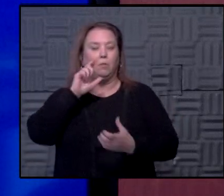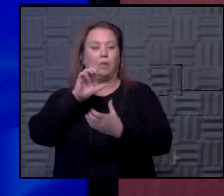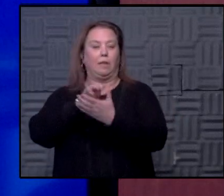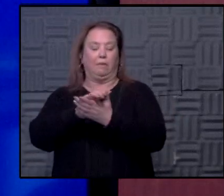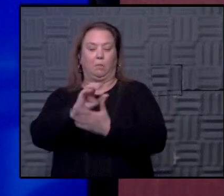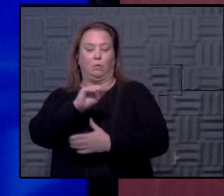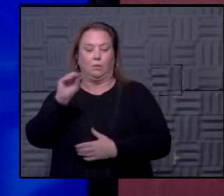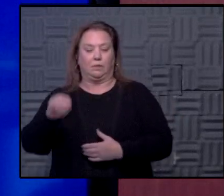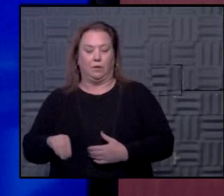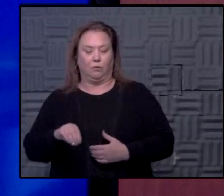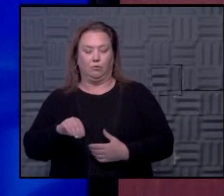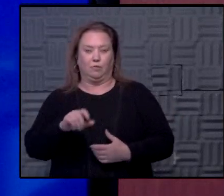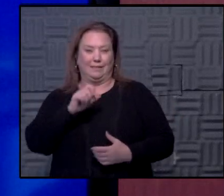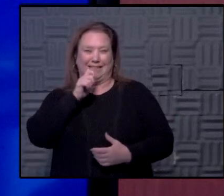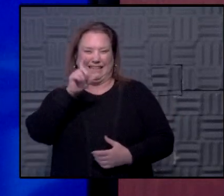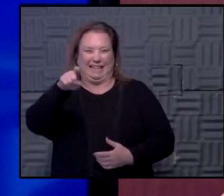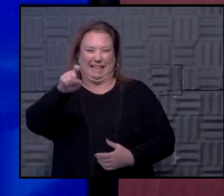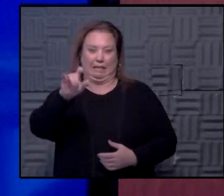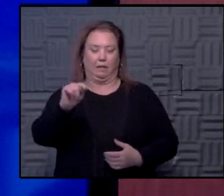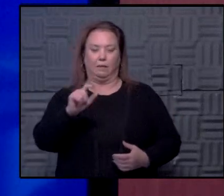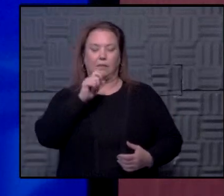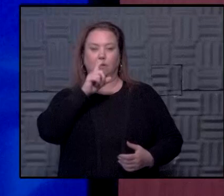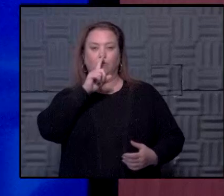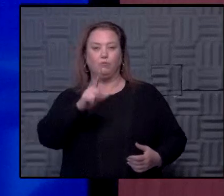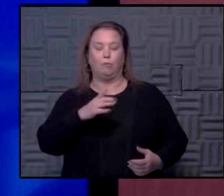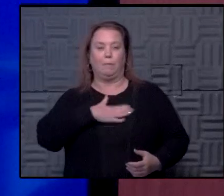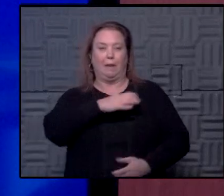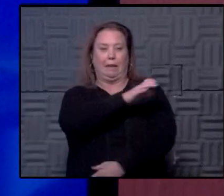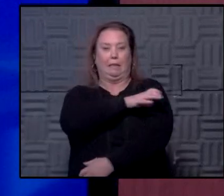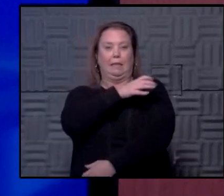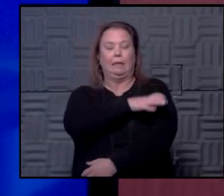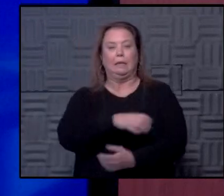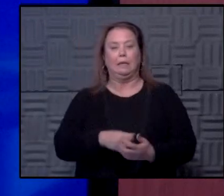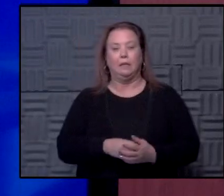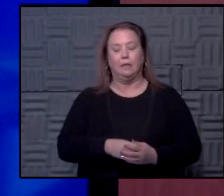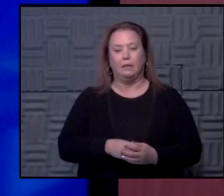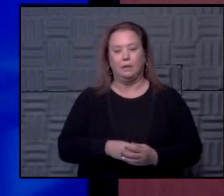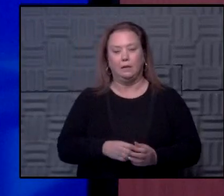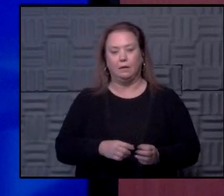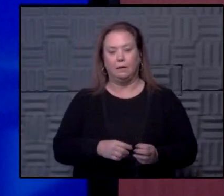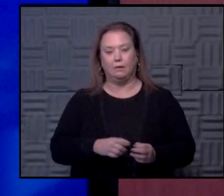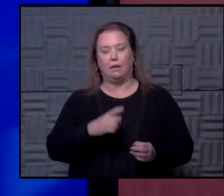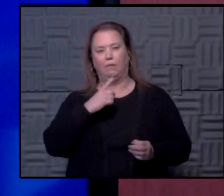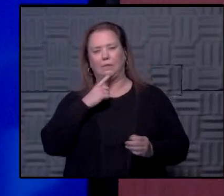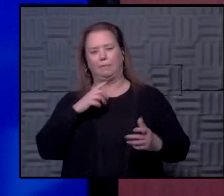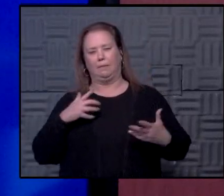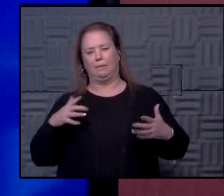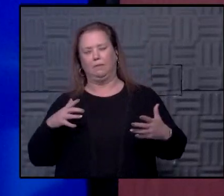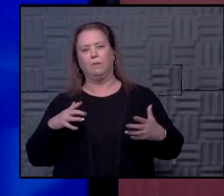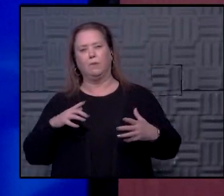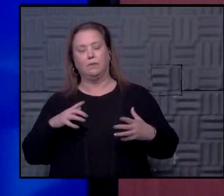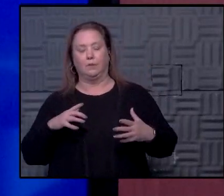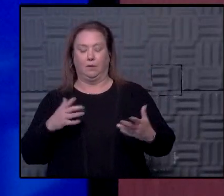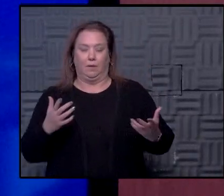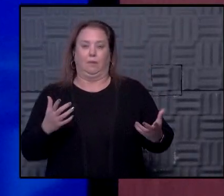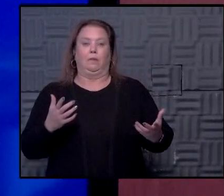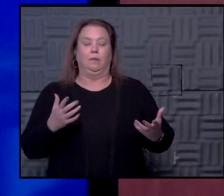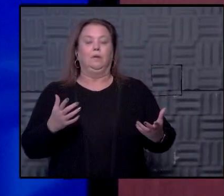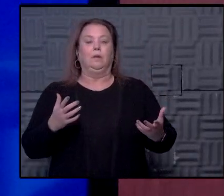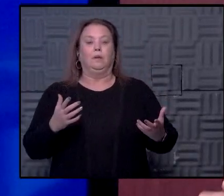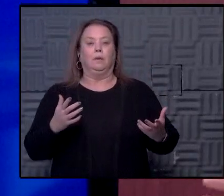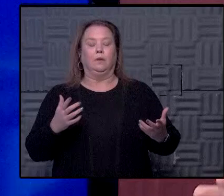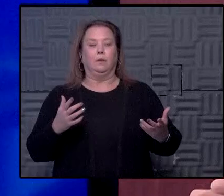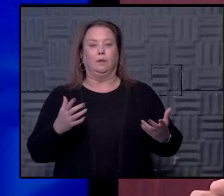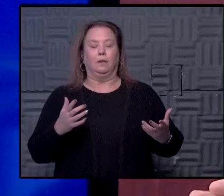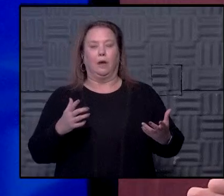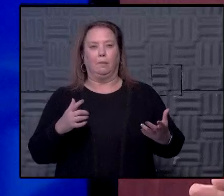percentage of people who sought medical care really didn't need it, that's not true in my clinic. No. Then I would say I'm a little nervous of what were happening.